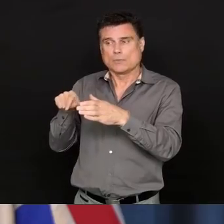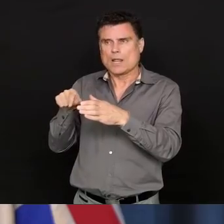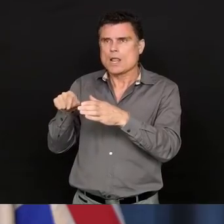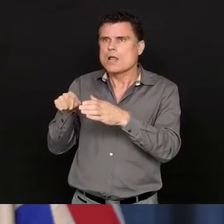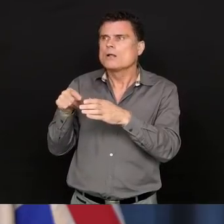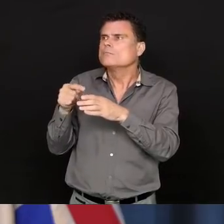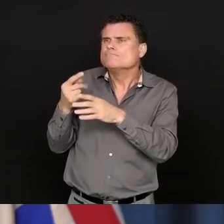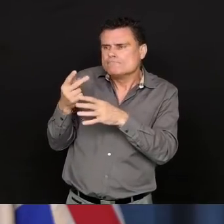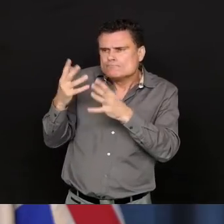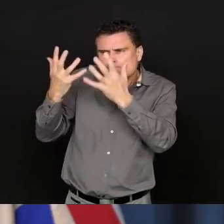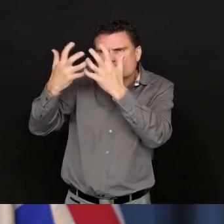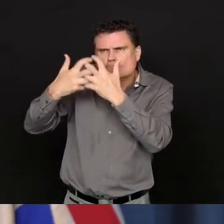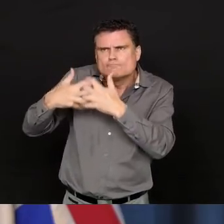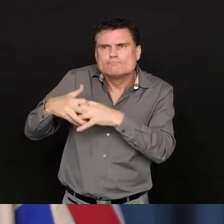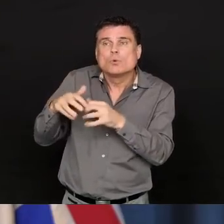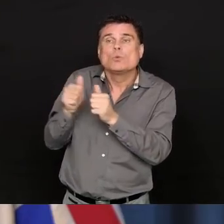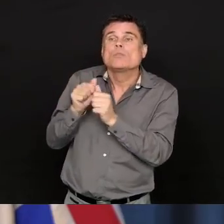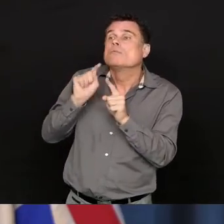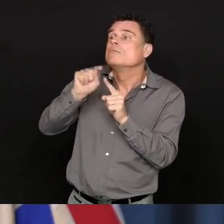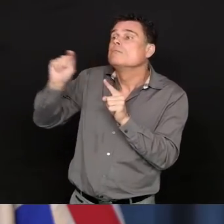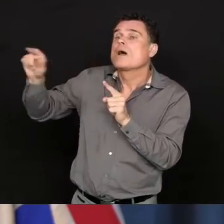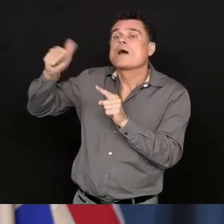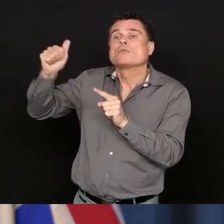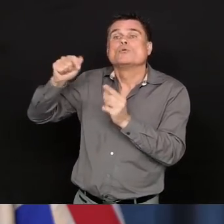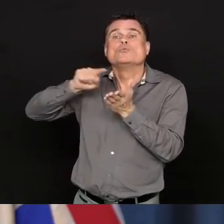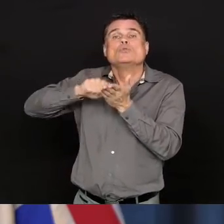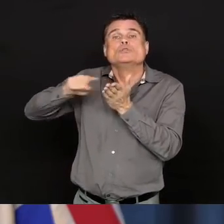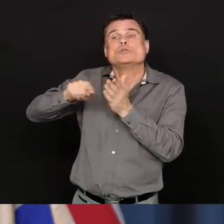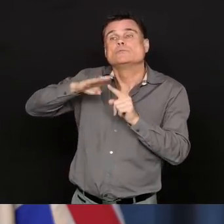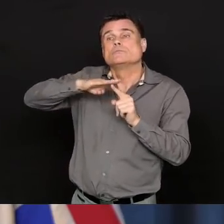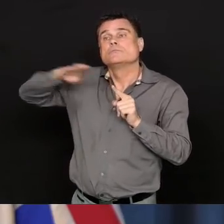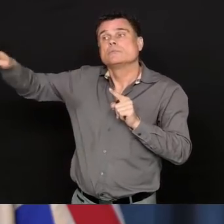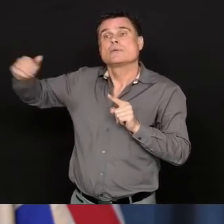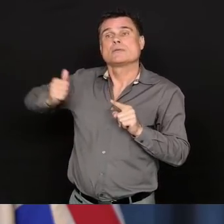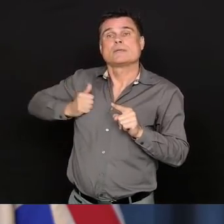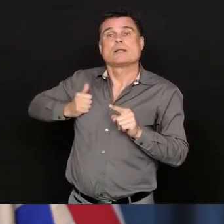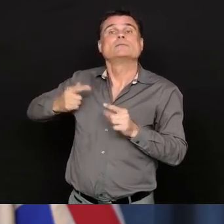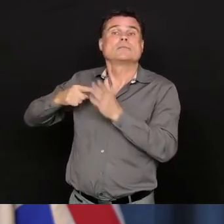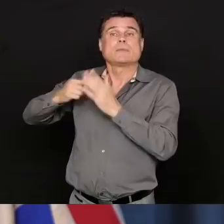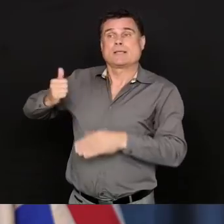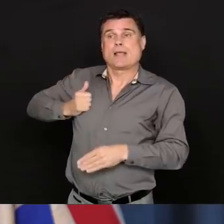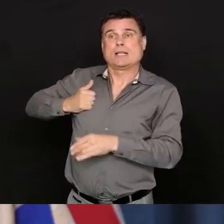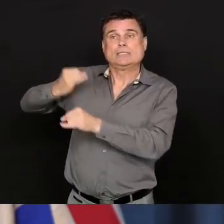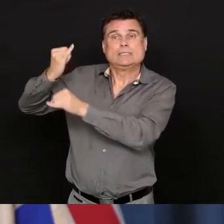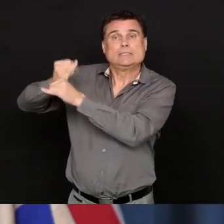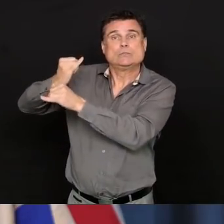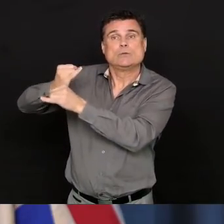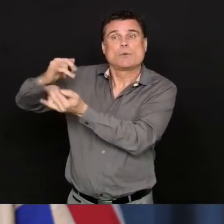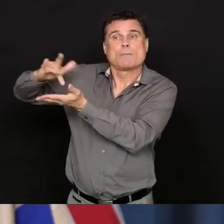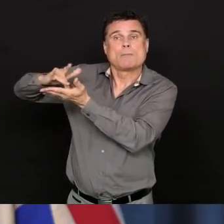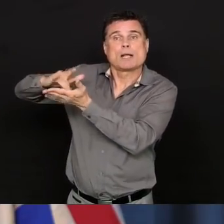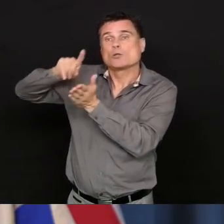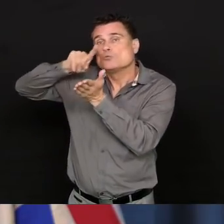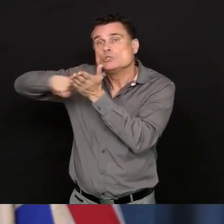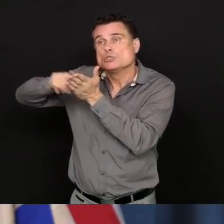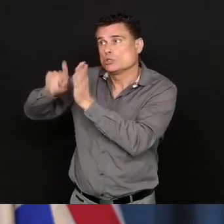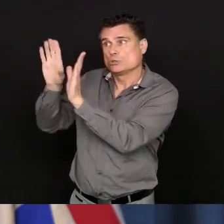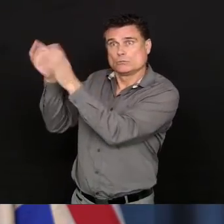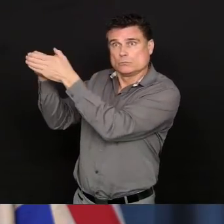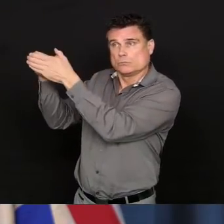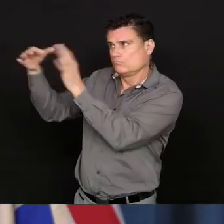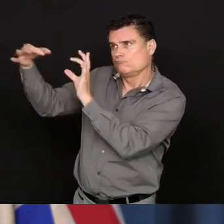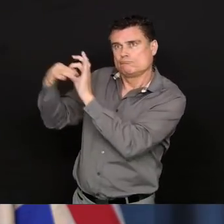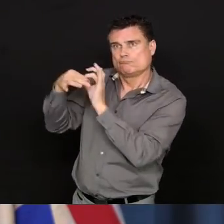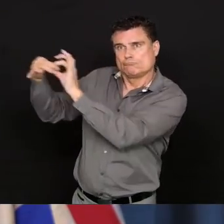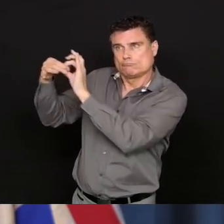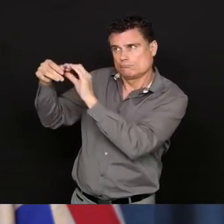the Canadian Institute for Health Research, our health authorities, the Public Health Agency of Canada, and many more partnerships. The